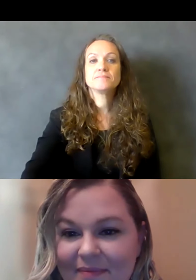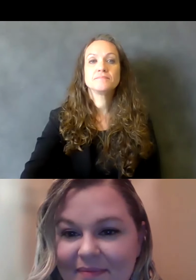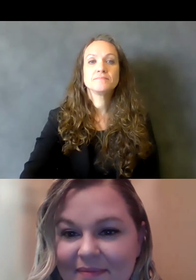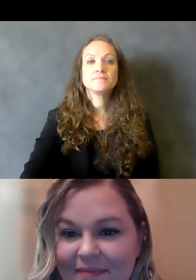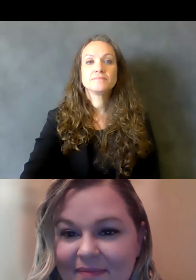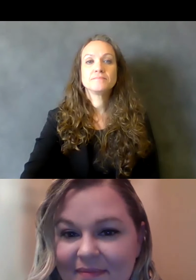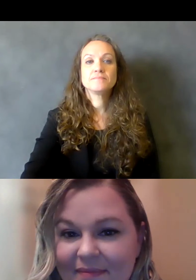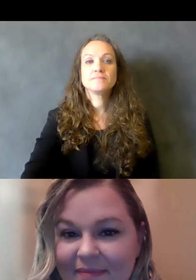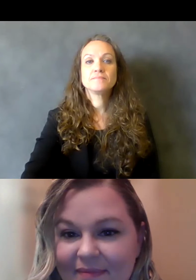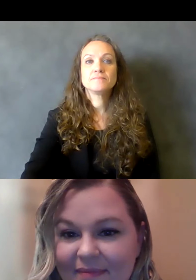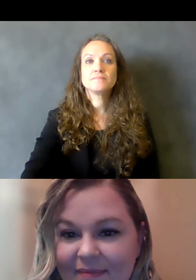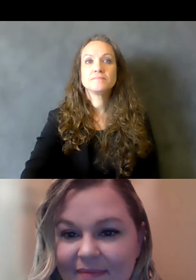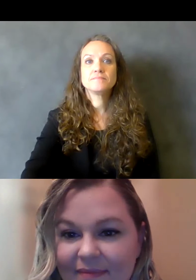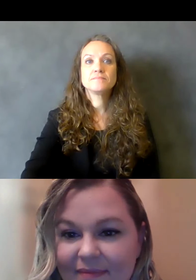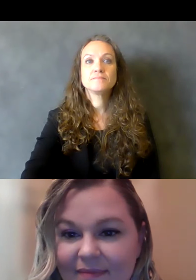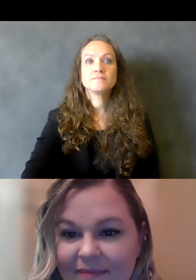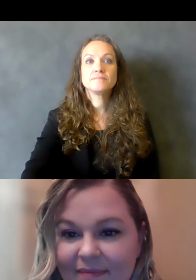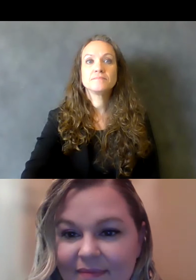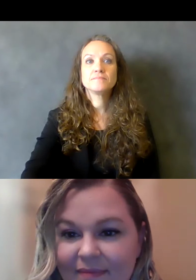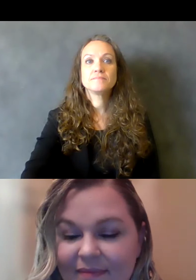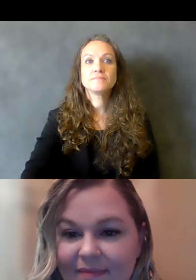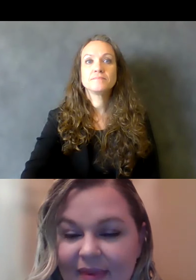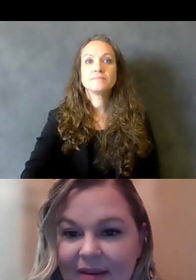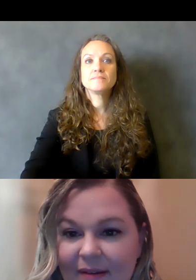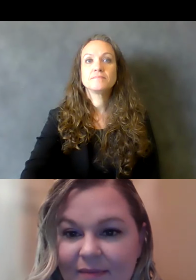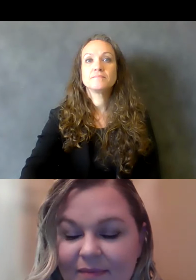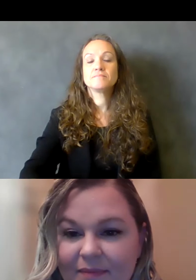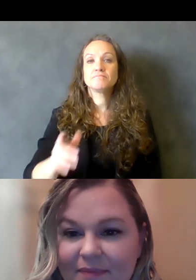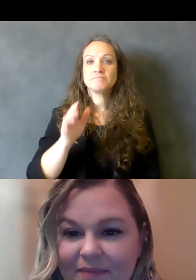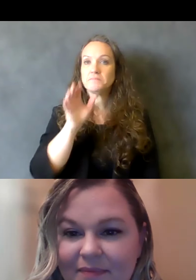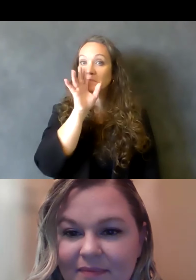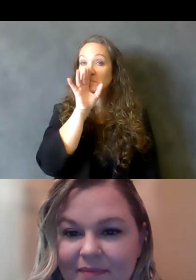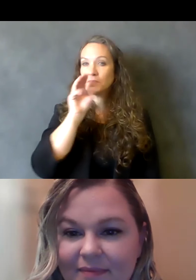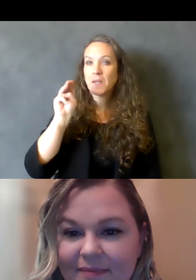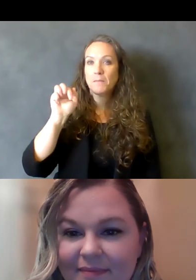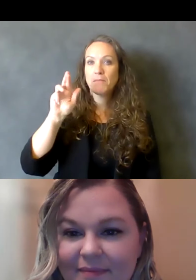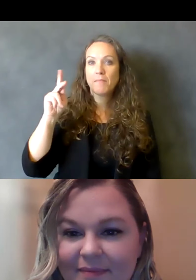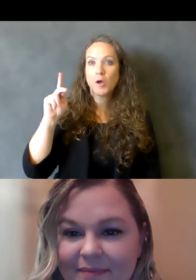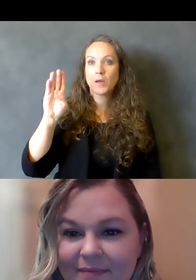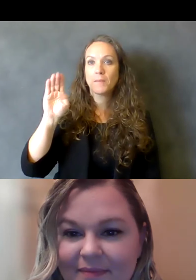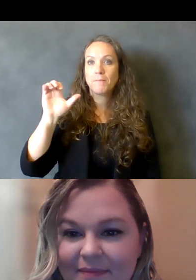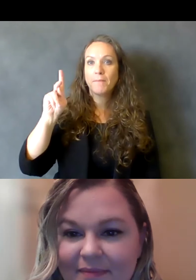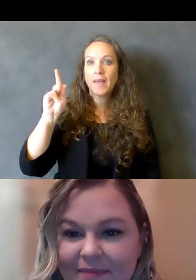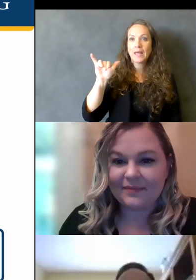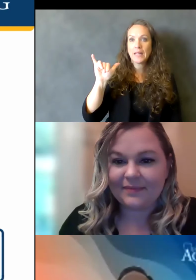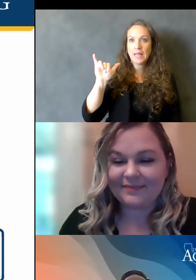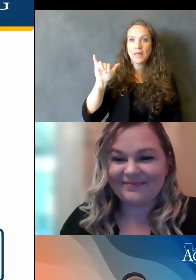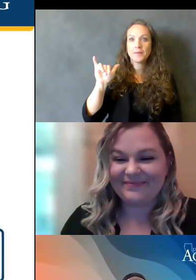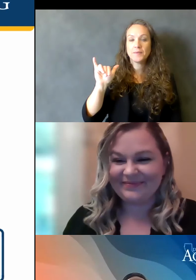Hi, I'd be happy to answer that question. This is Mark Beckley. Let's see if I can start my